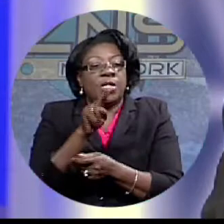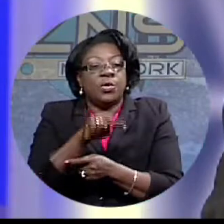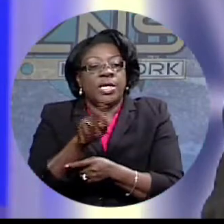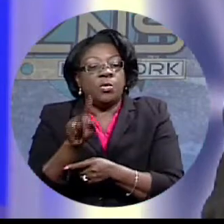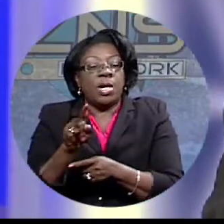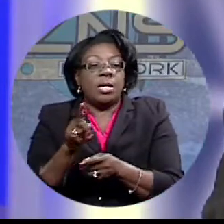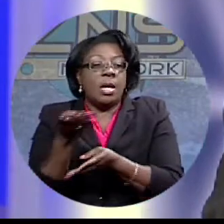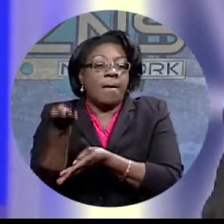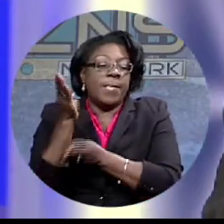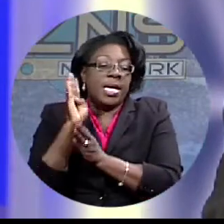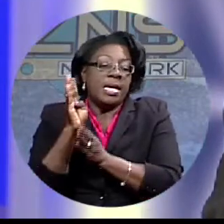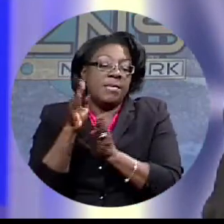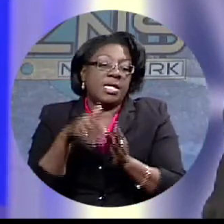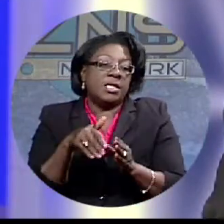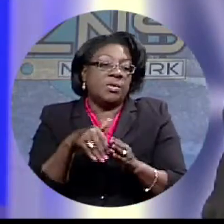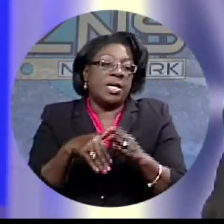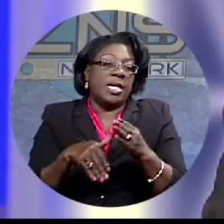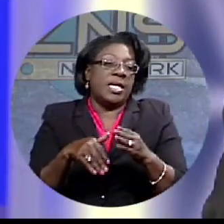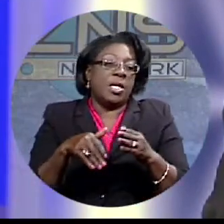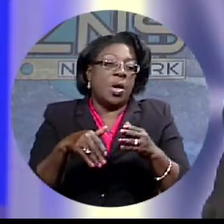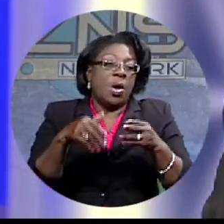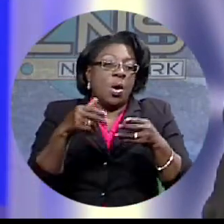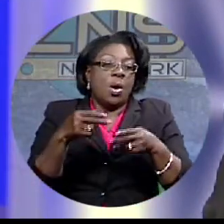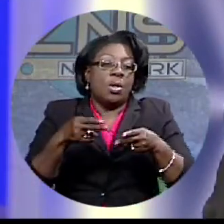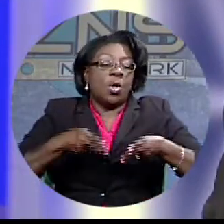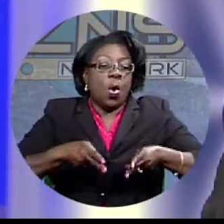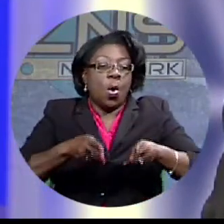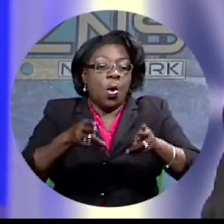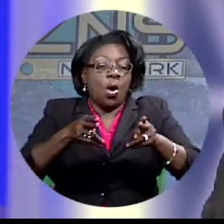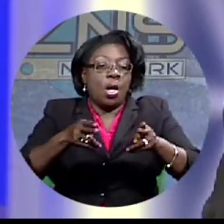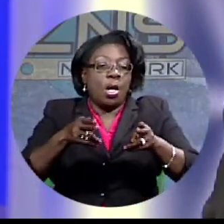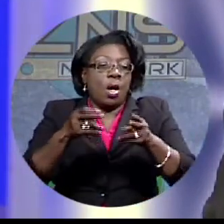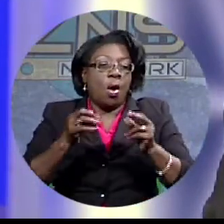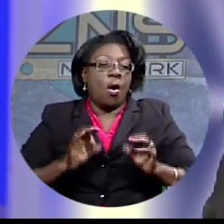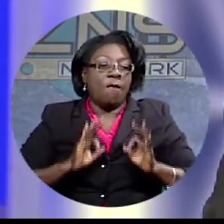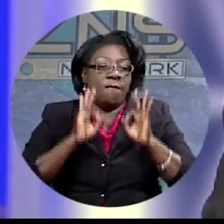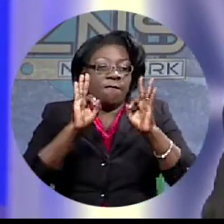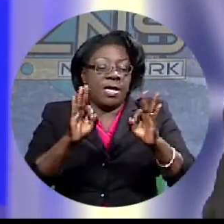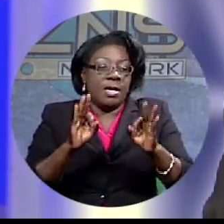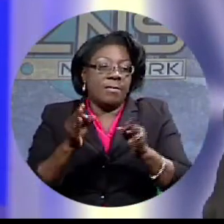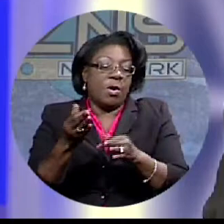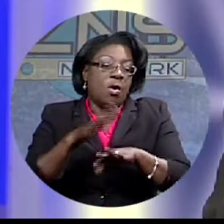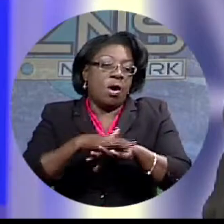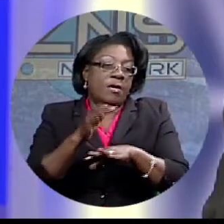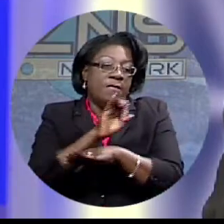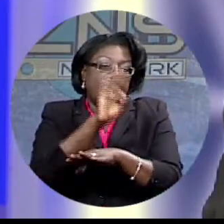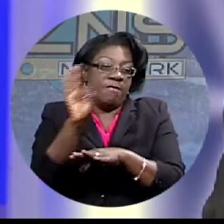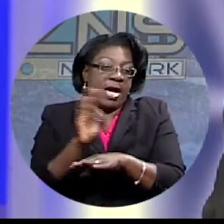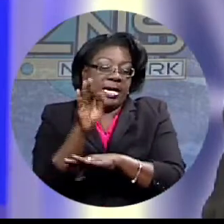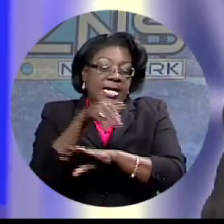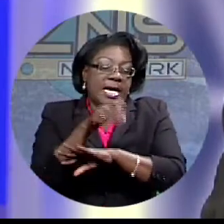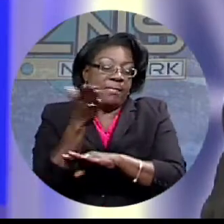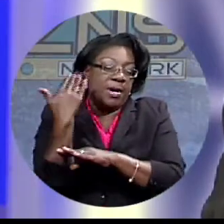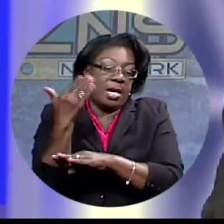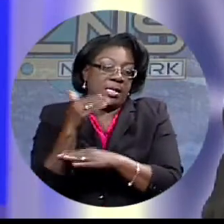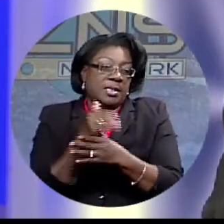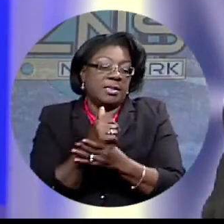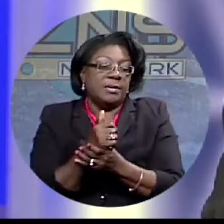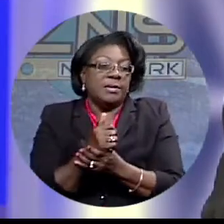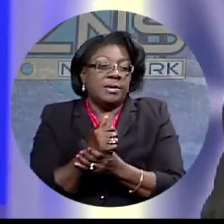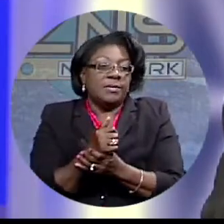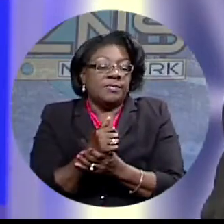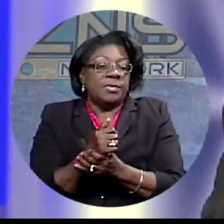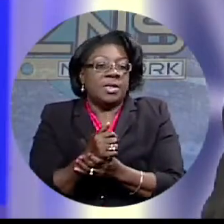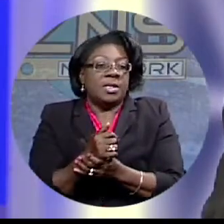were inducted into the Sports Hall of Fame on Friday night past. Sports Minister Dr. Danny Johnson saluted all of them for their efforts. Former